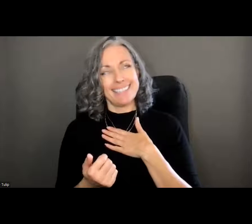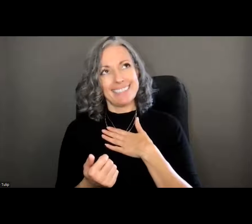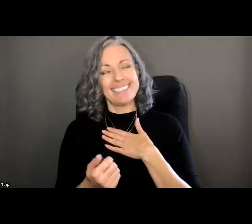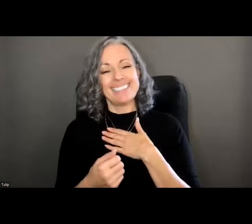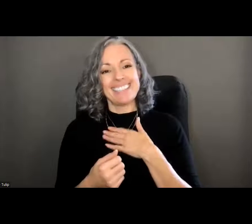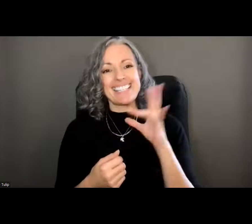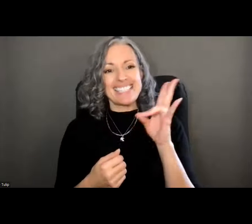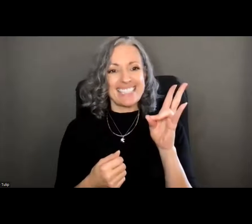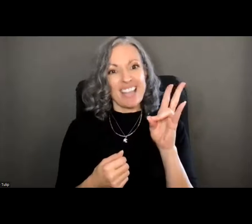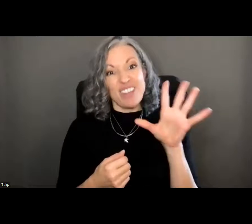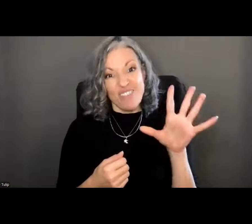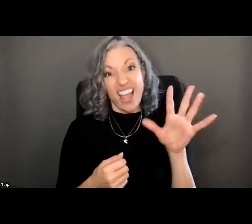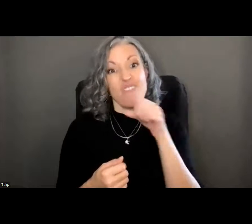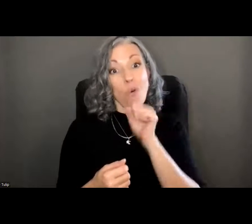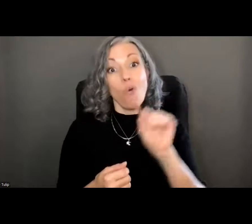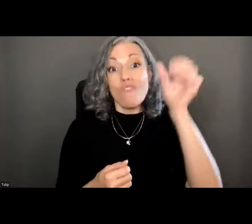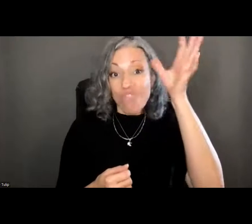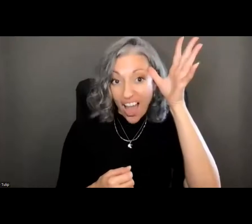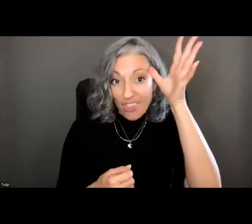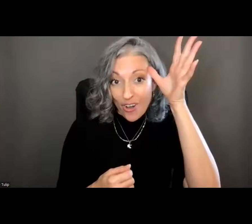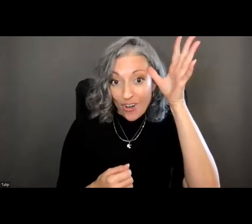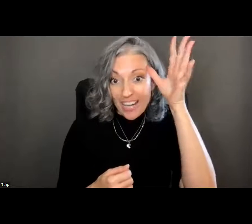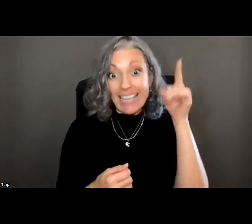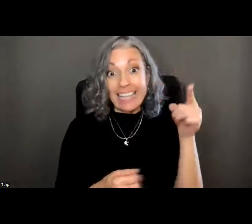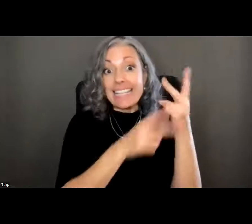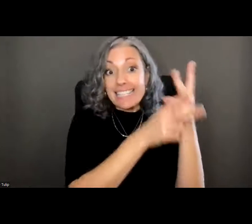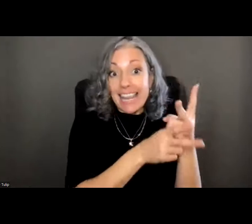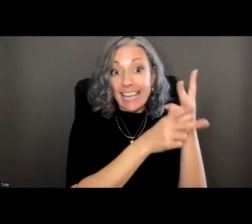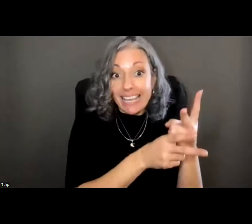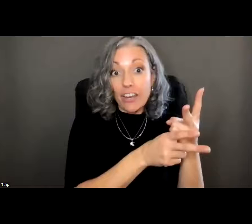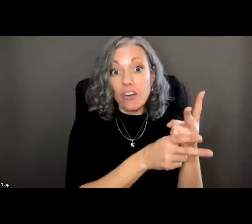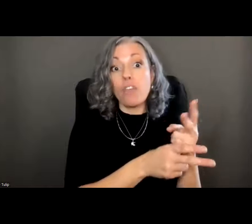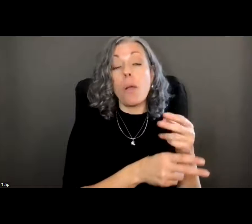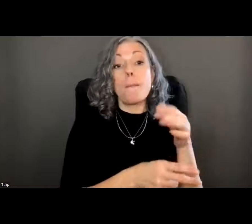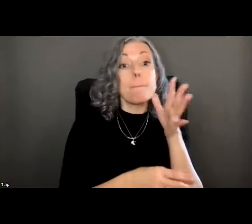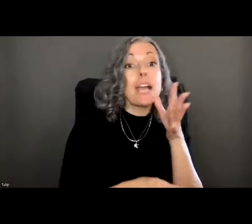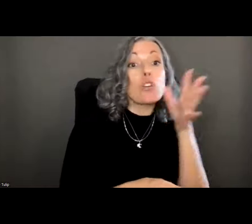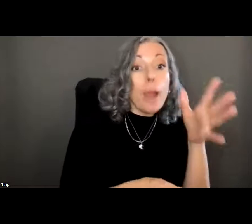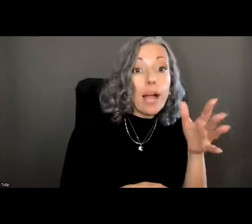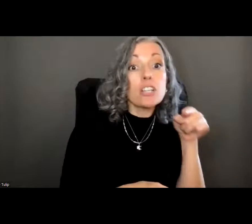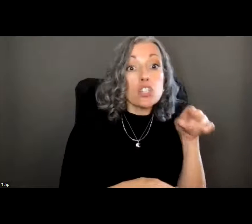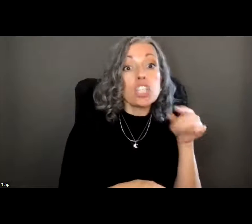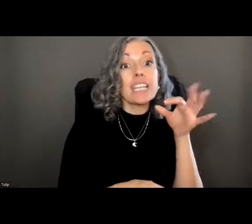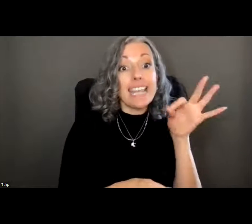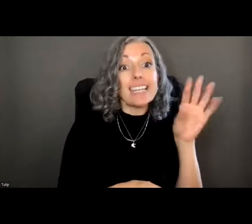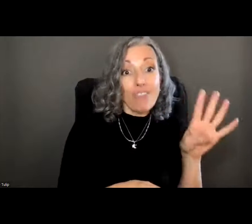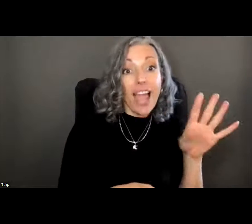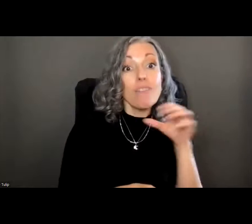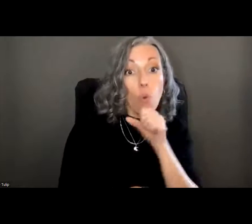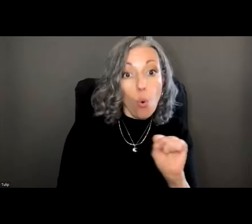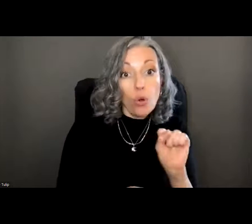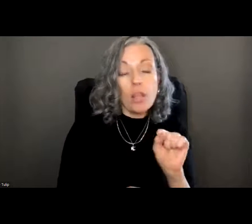probably 75-year-old father who's caring for my 95-year-old grandmother, who he